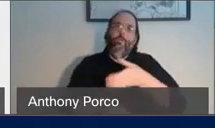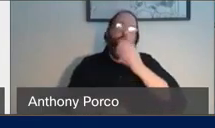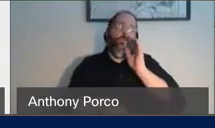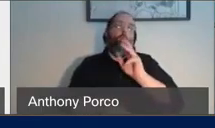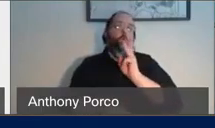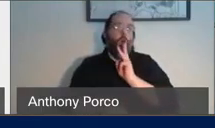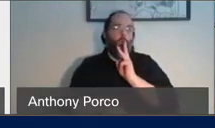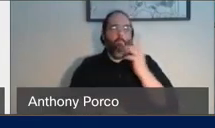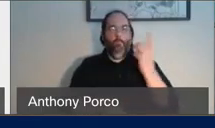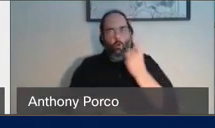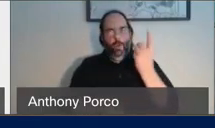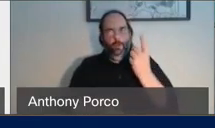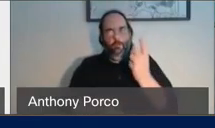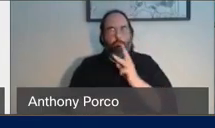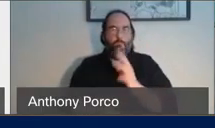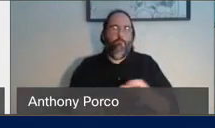water.